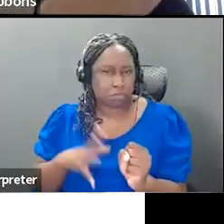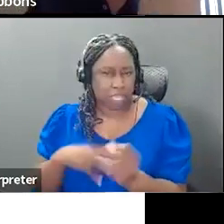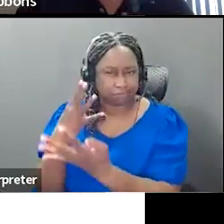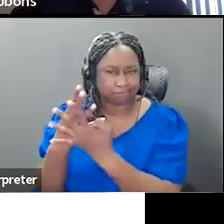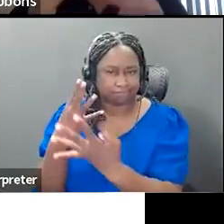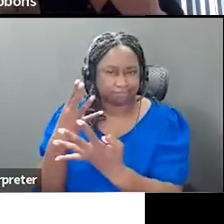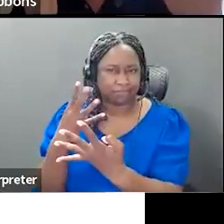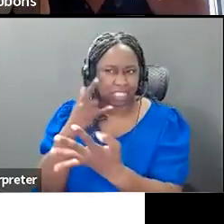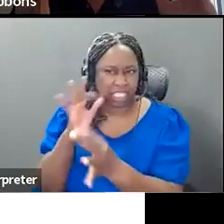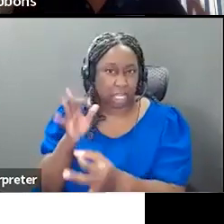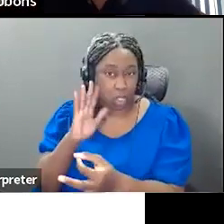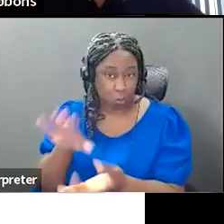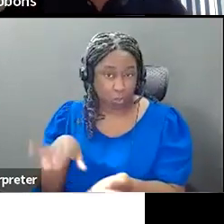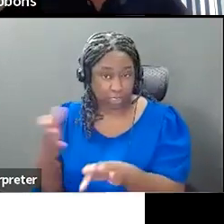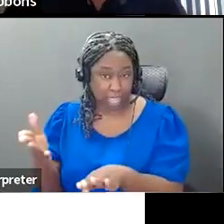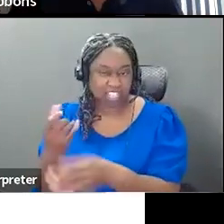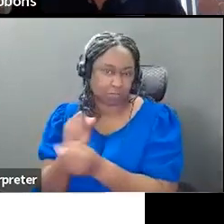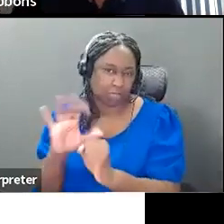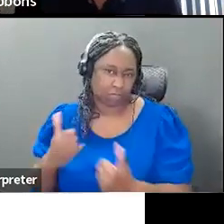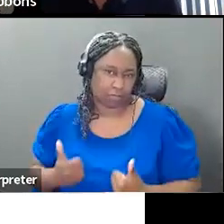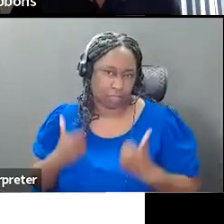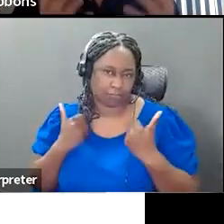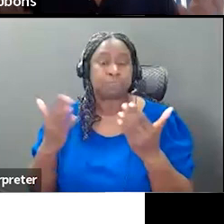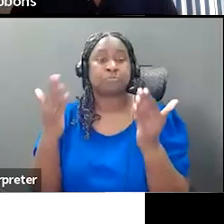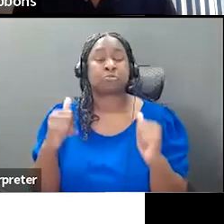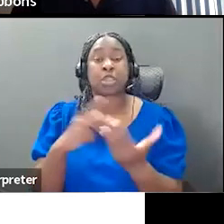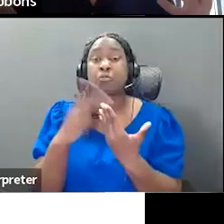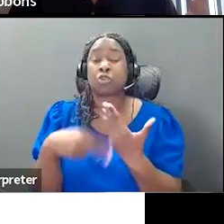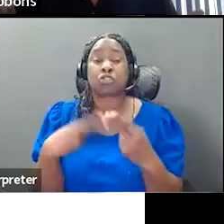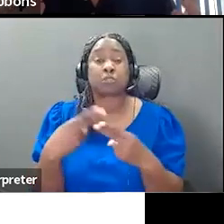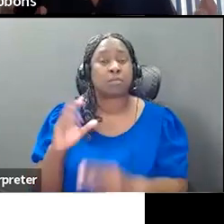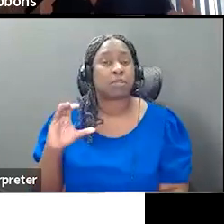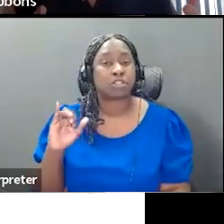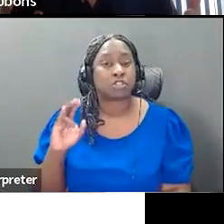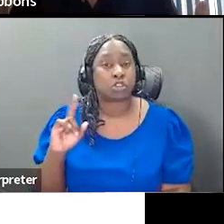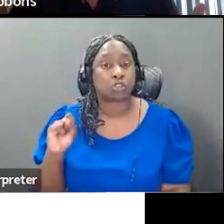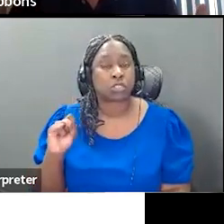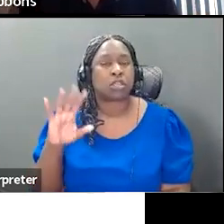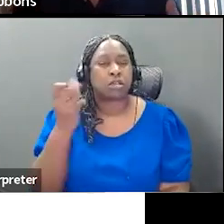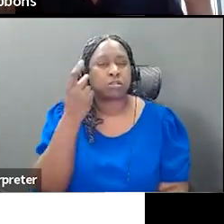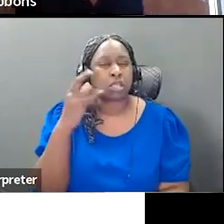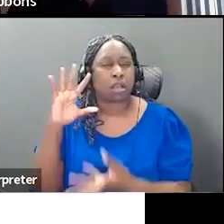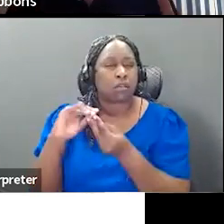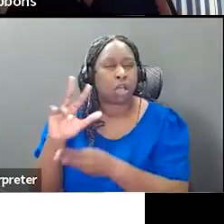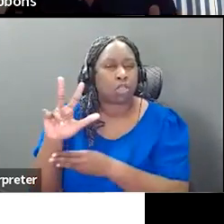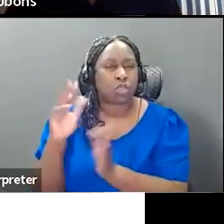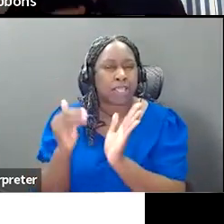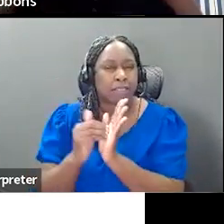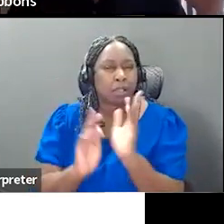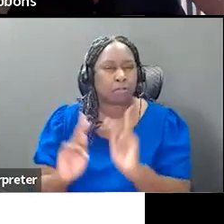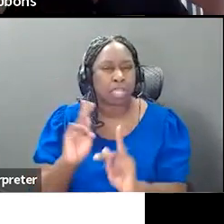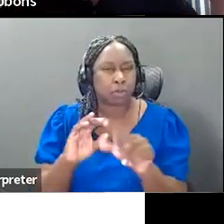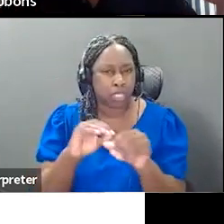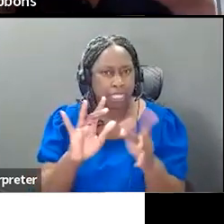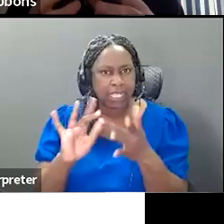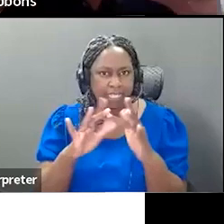need to tell you about is, and I'll do this super fast, we have a program called Circles. And the idea is, with 3,000 people in the network right now, sometimes